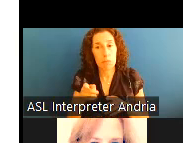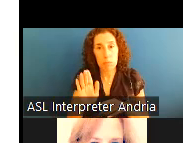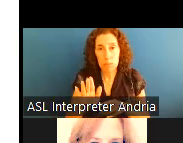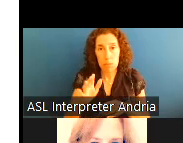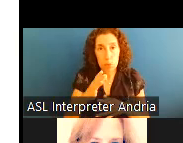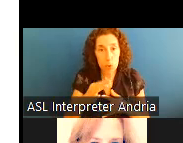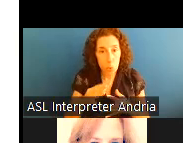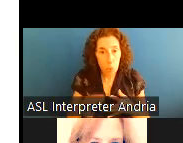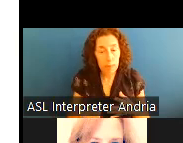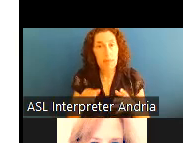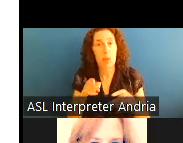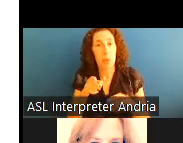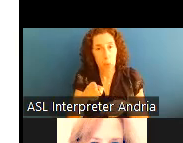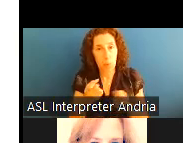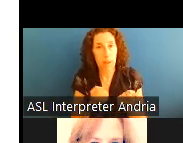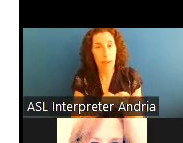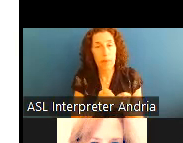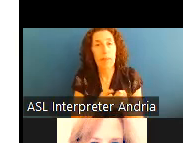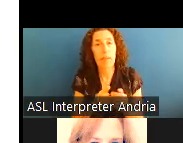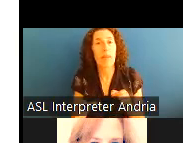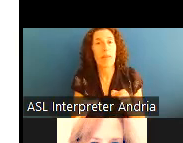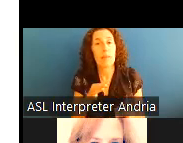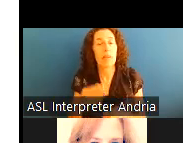provide details may also be beneficial.